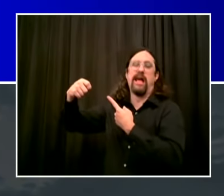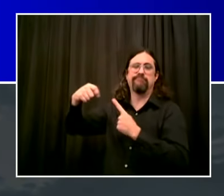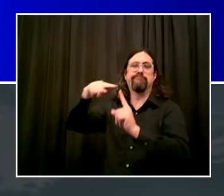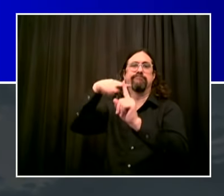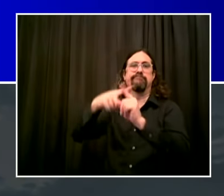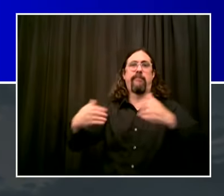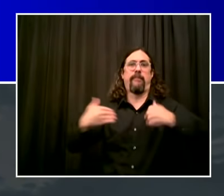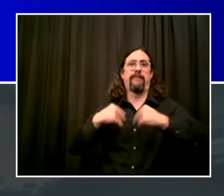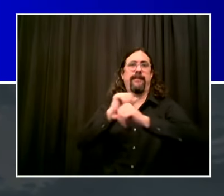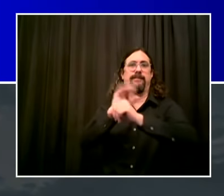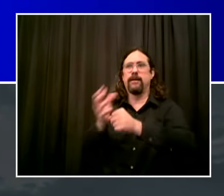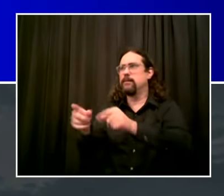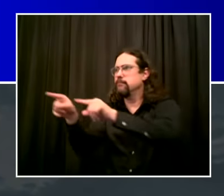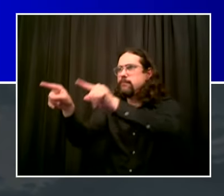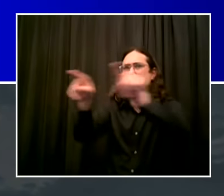Spanish.